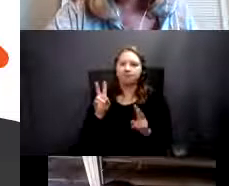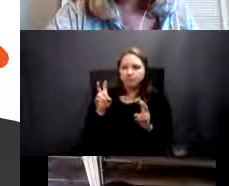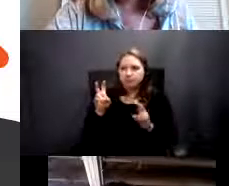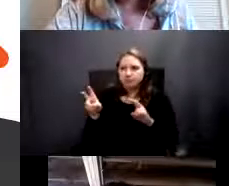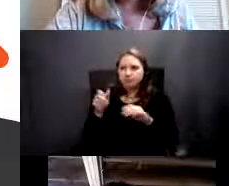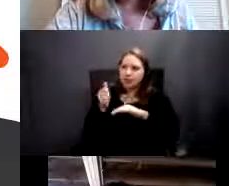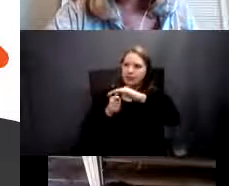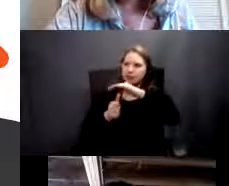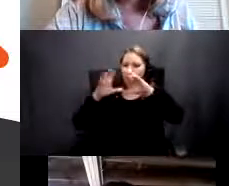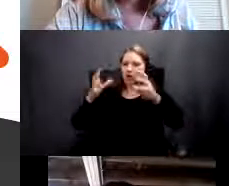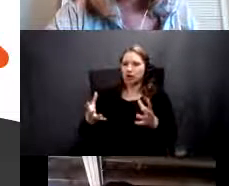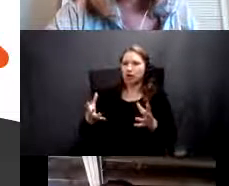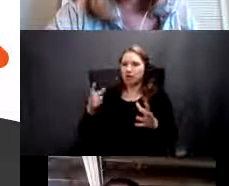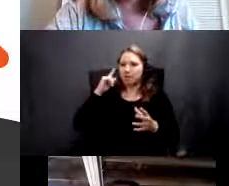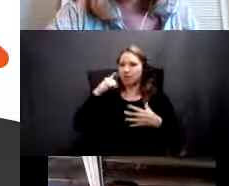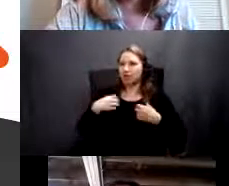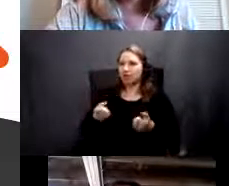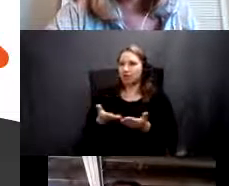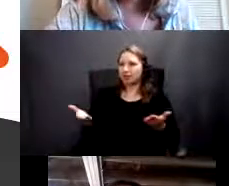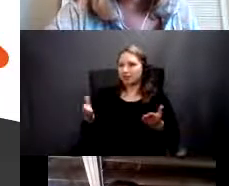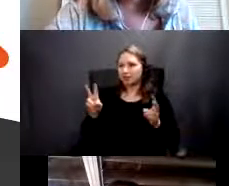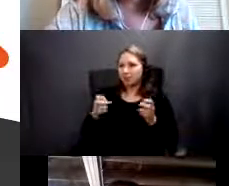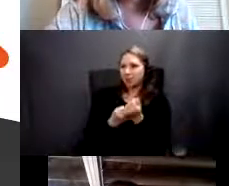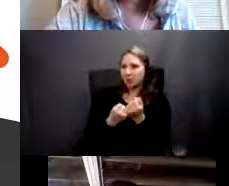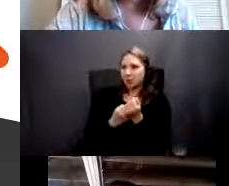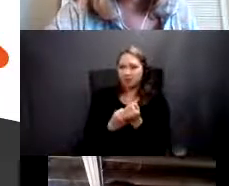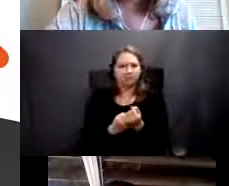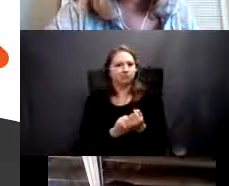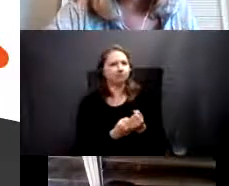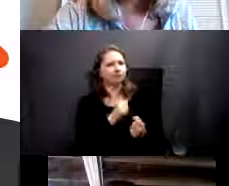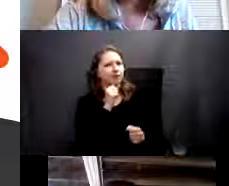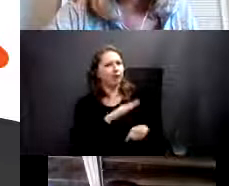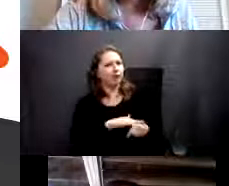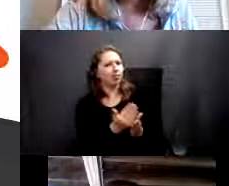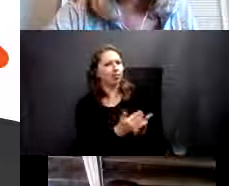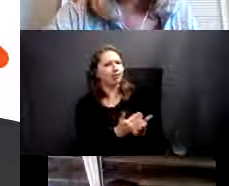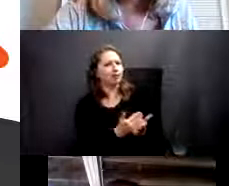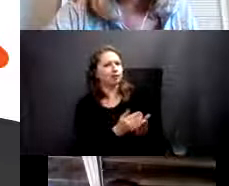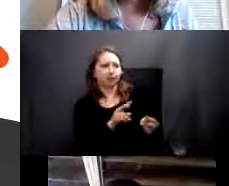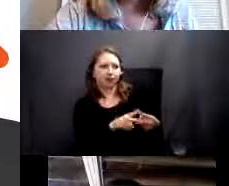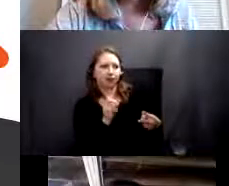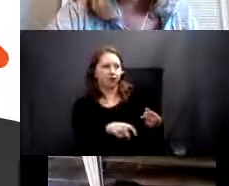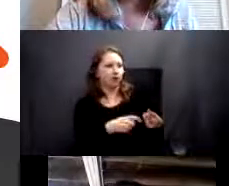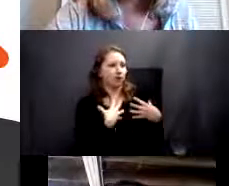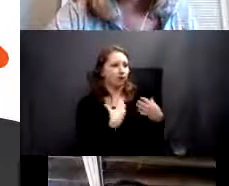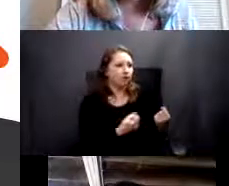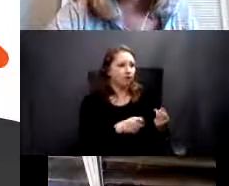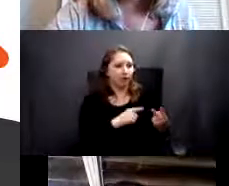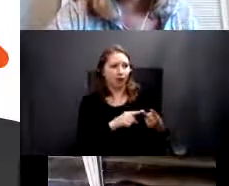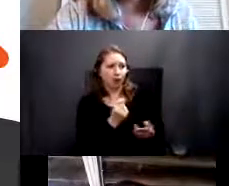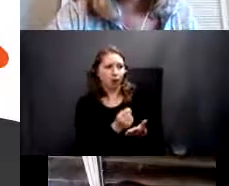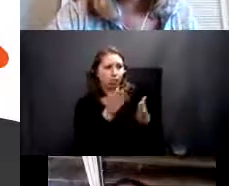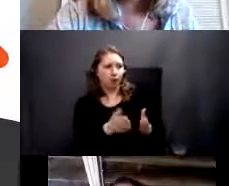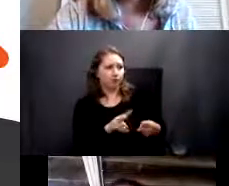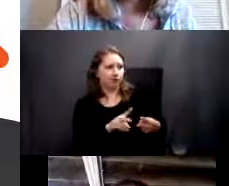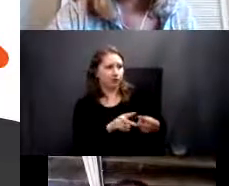like support. We don't have that listed. So it's a recovery or it's a therapist. And